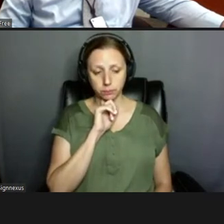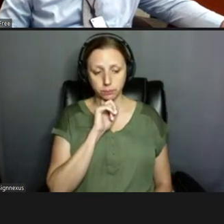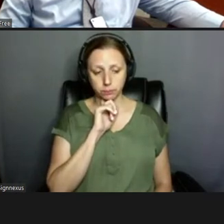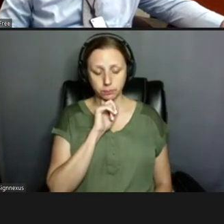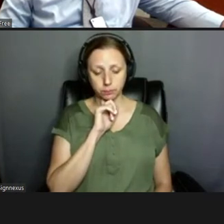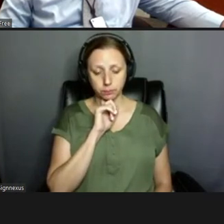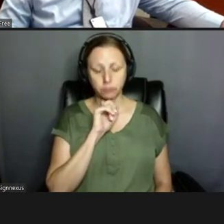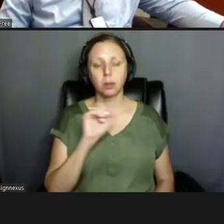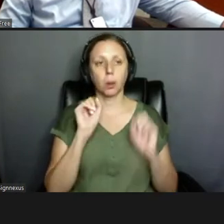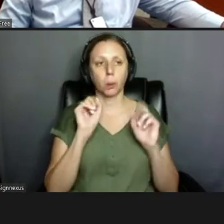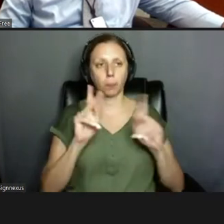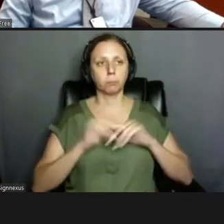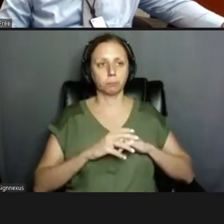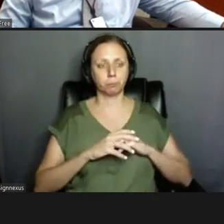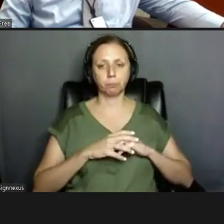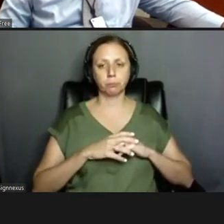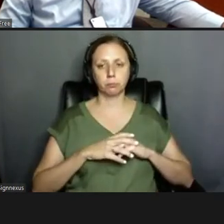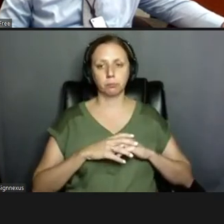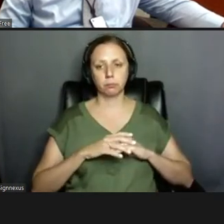Okay.